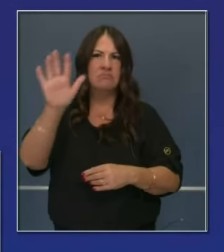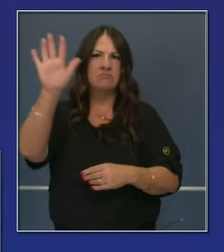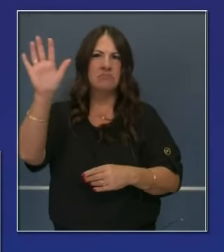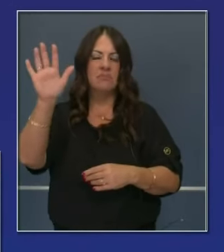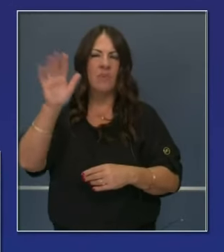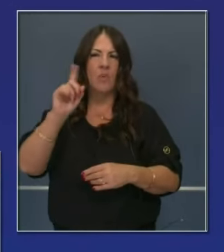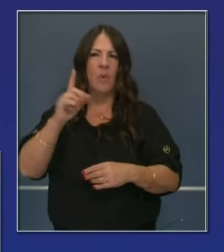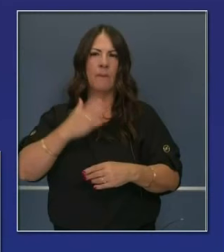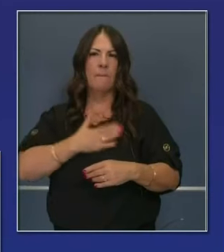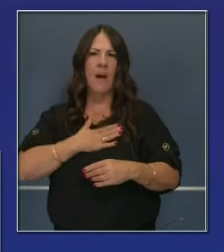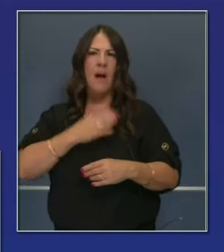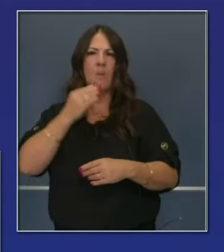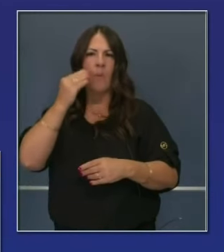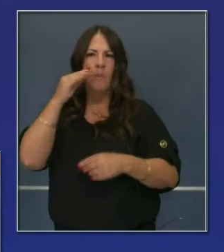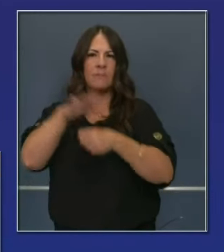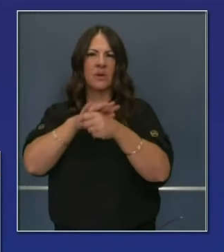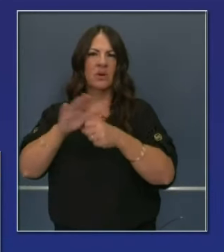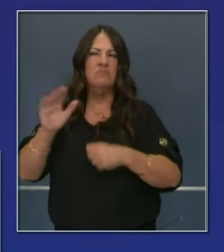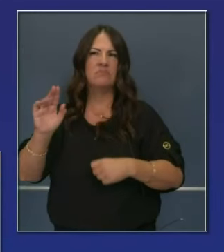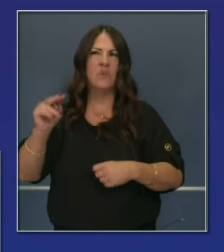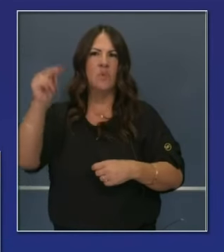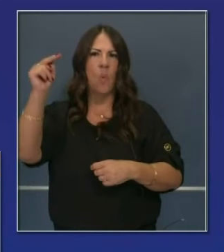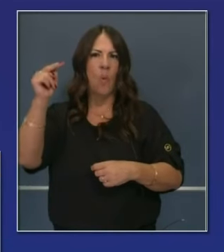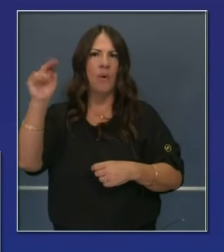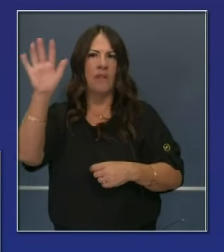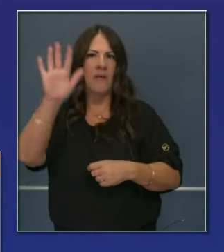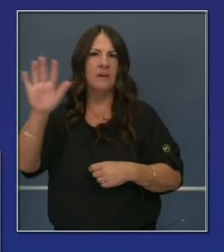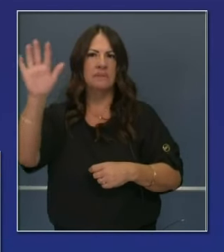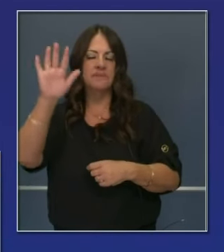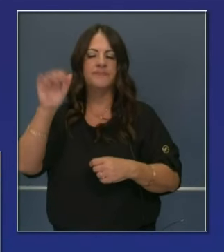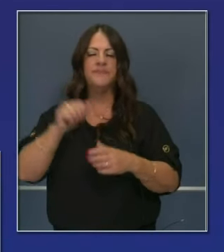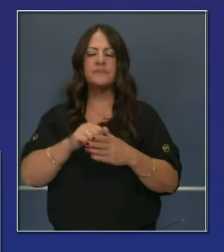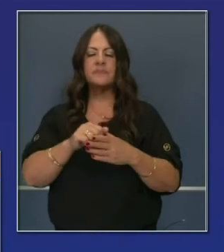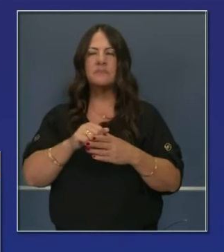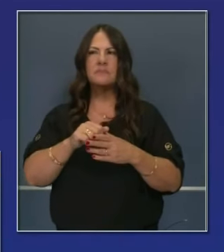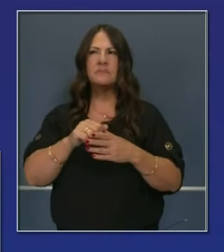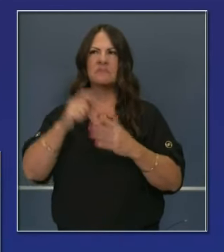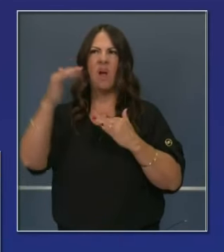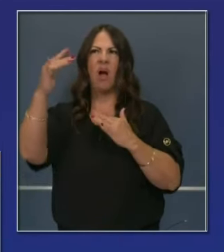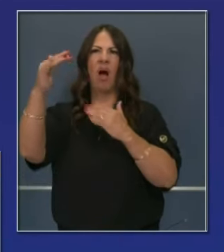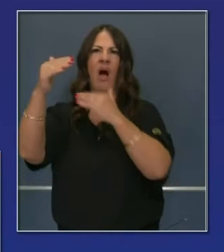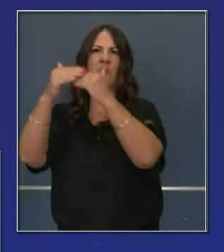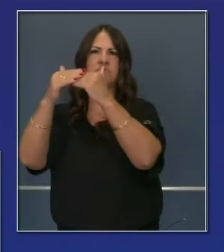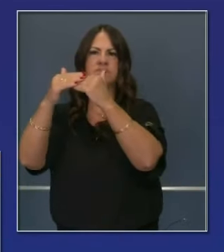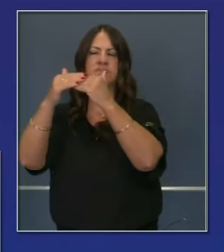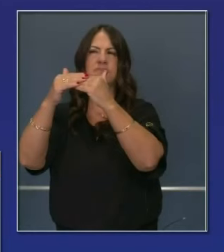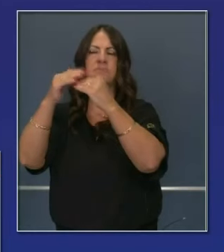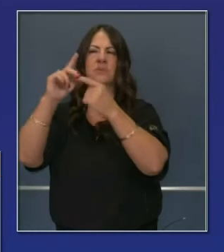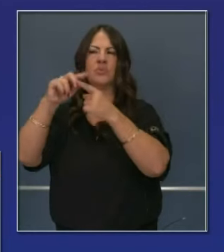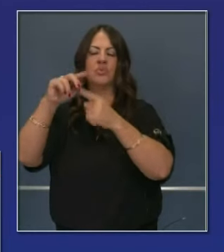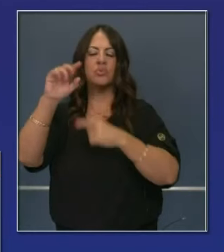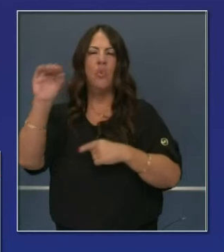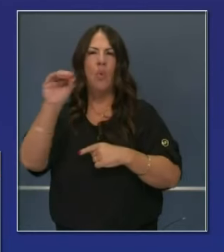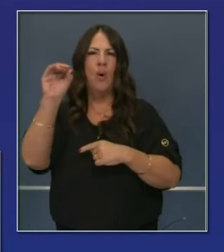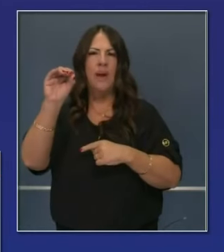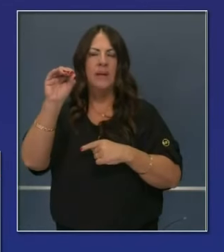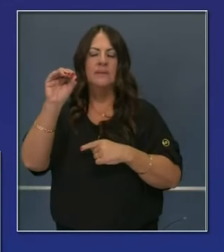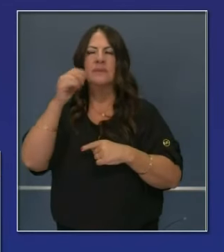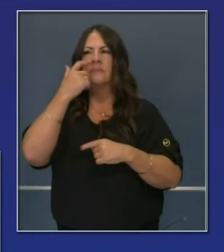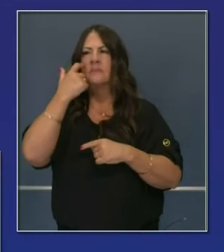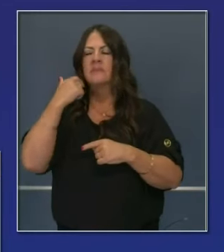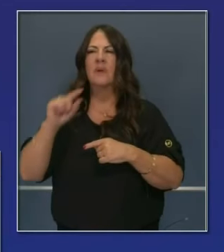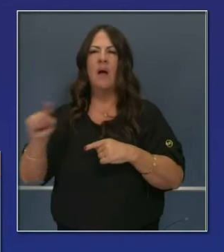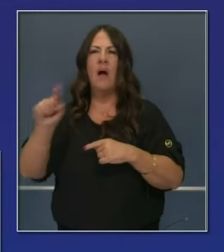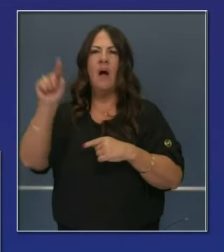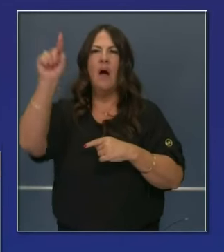am, north of where we are, up into the border. We expect temperatures to not be as high as